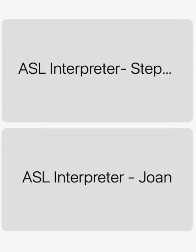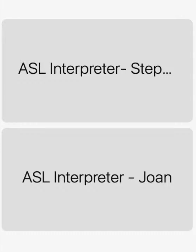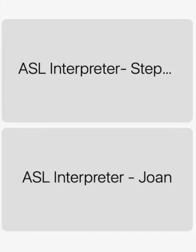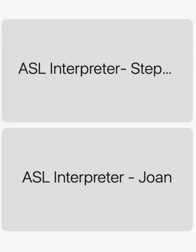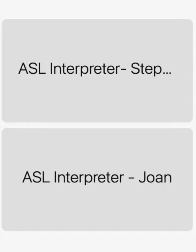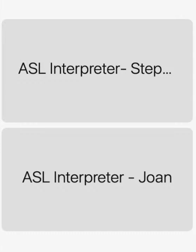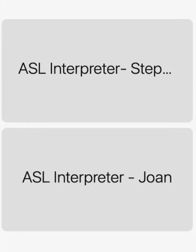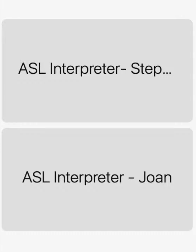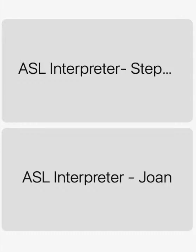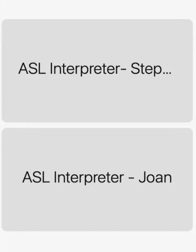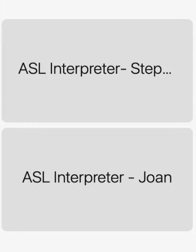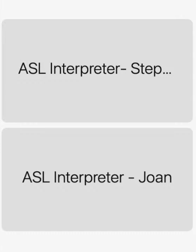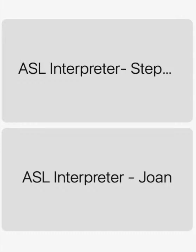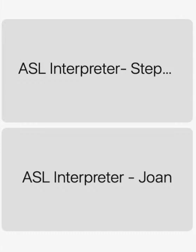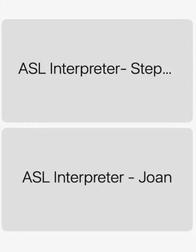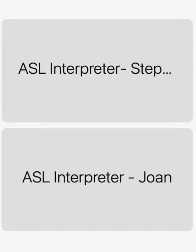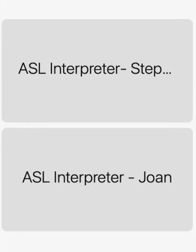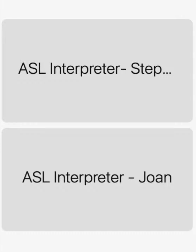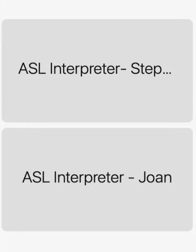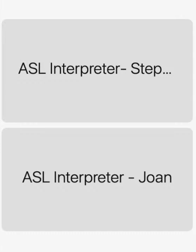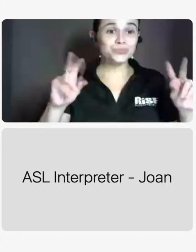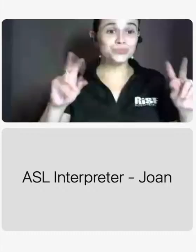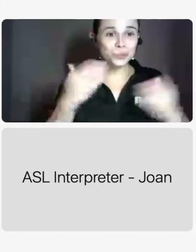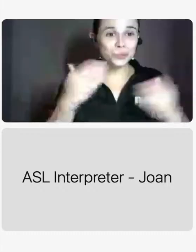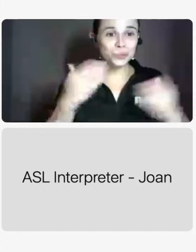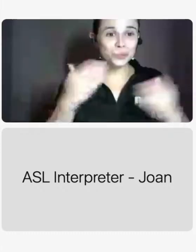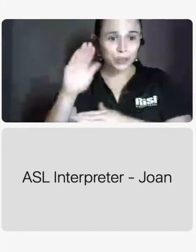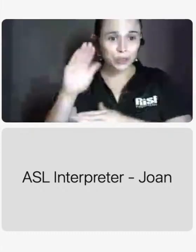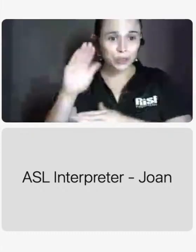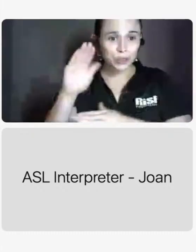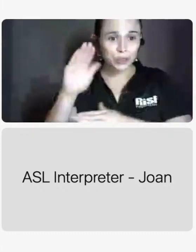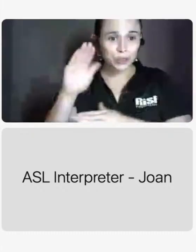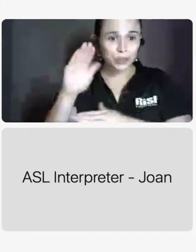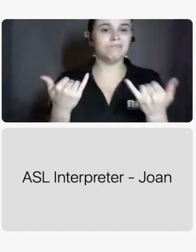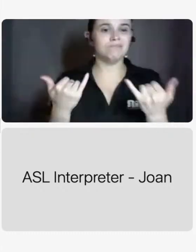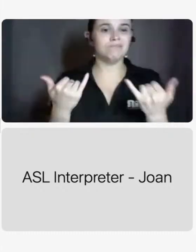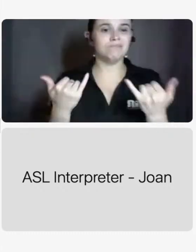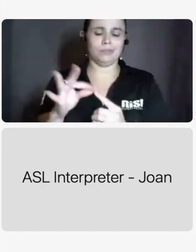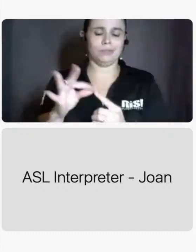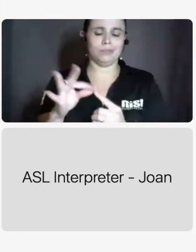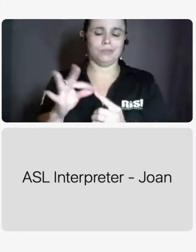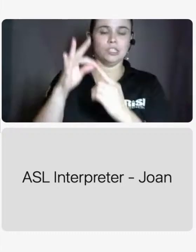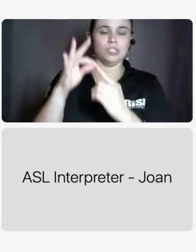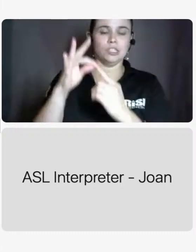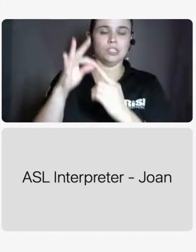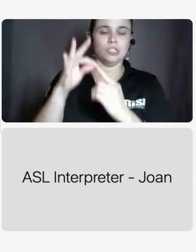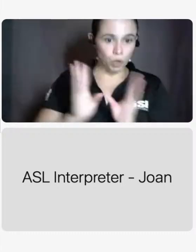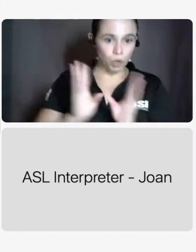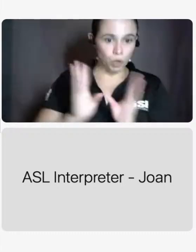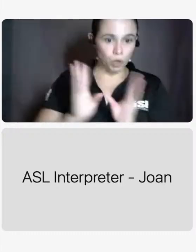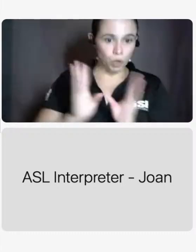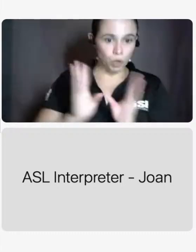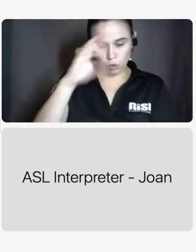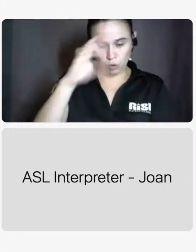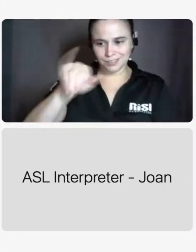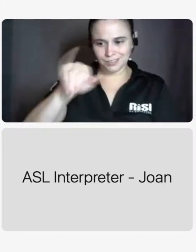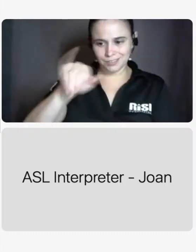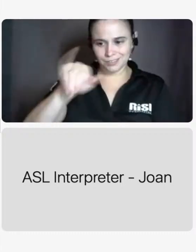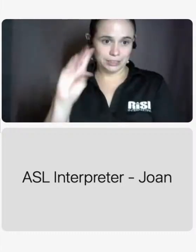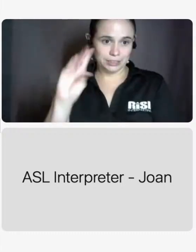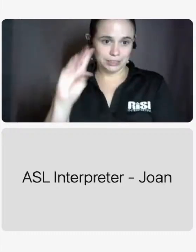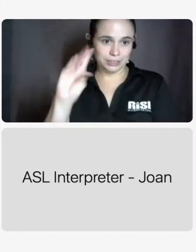Today is a special board meeting for the Colton Joint Unified School District. Today is Thursday, June 30th,